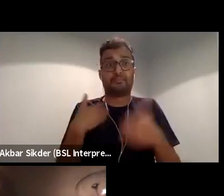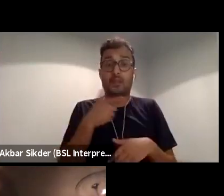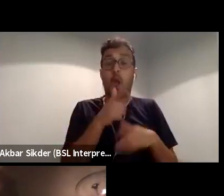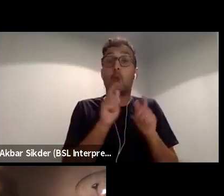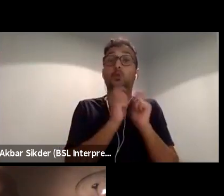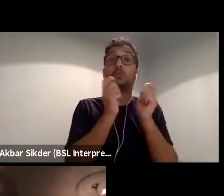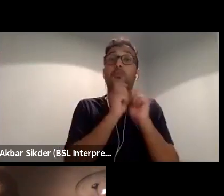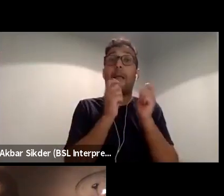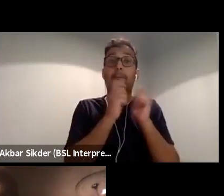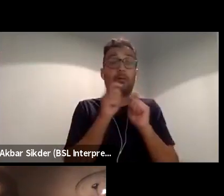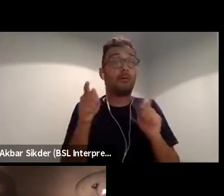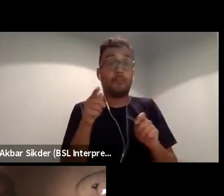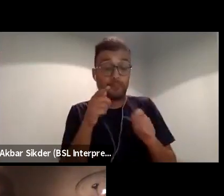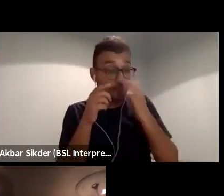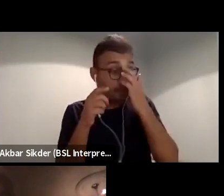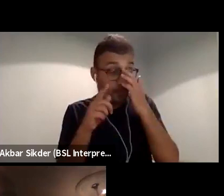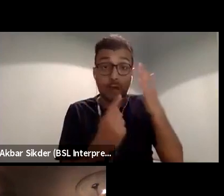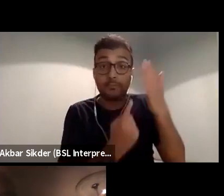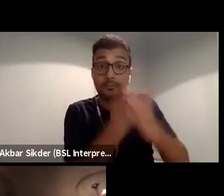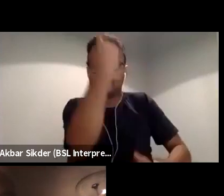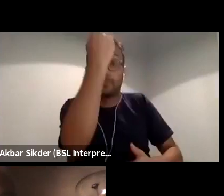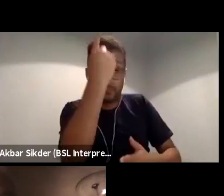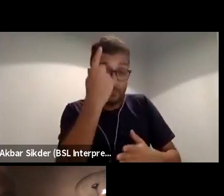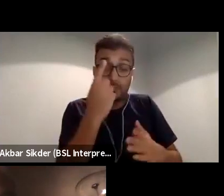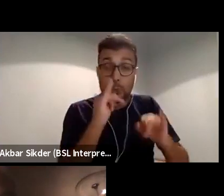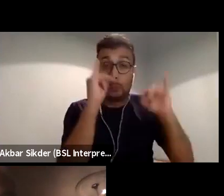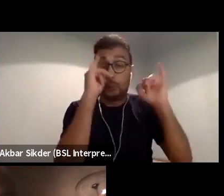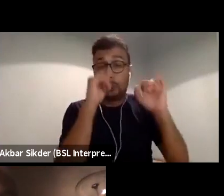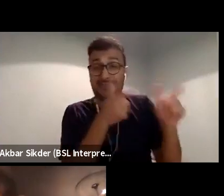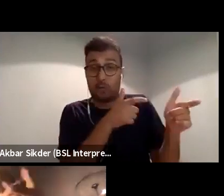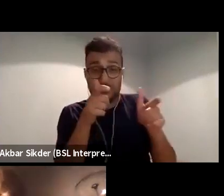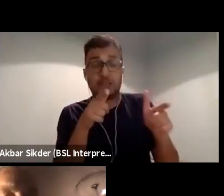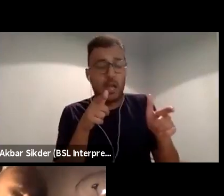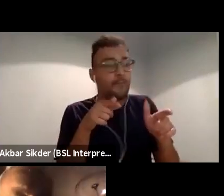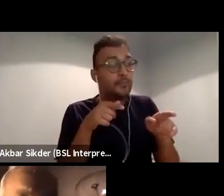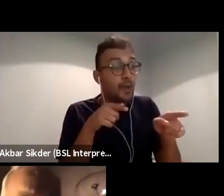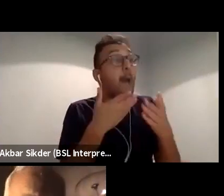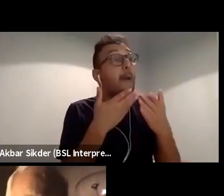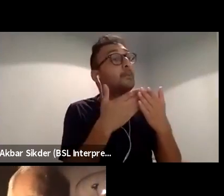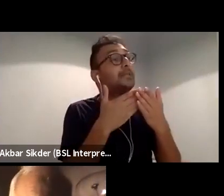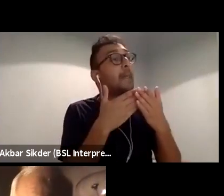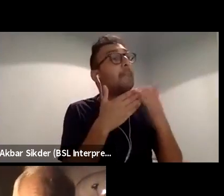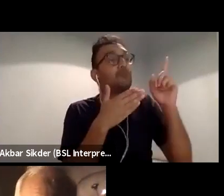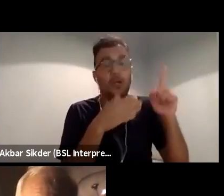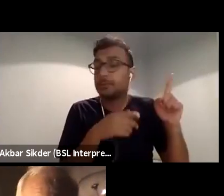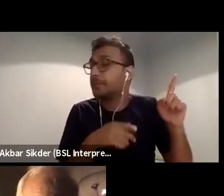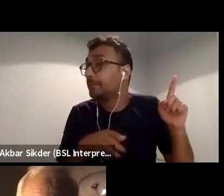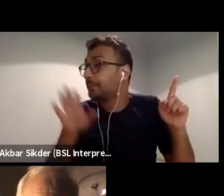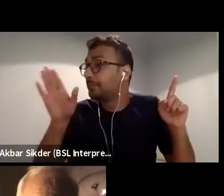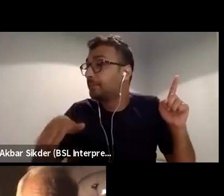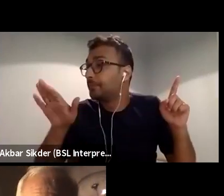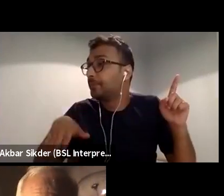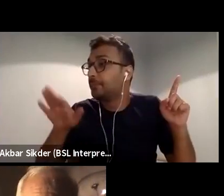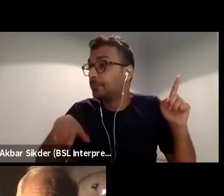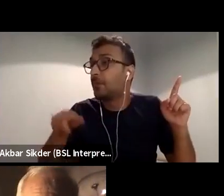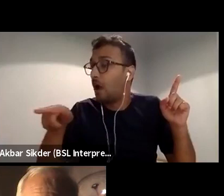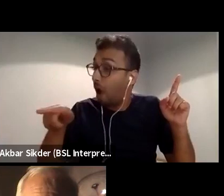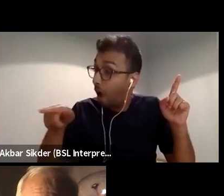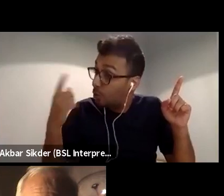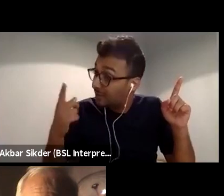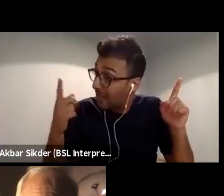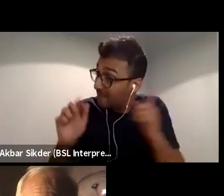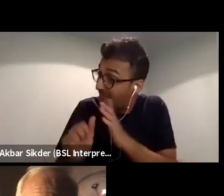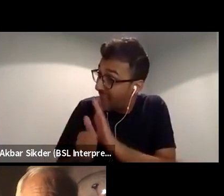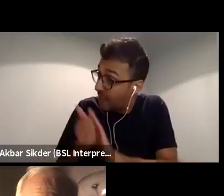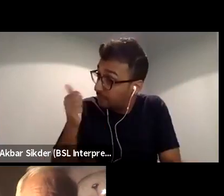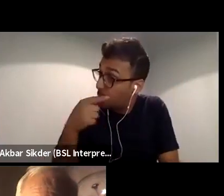people who claim themselves as experts within this area, but a lot of the evidence, and I encourage people to